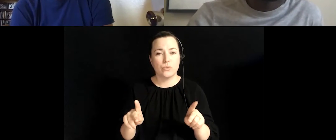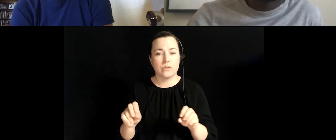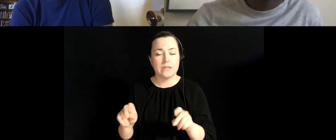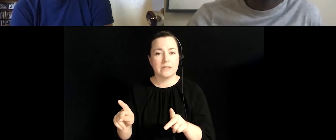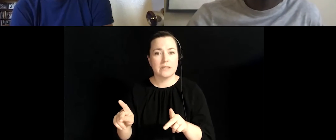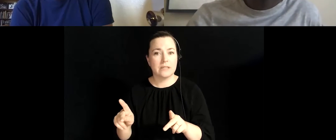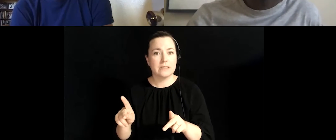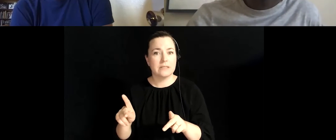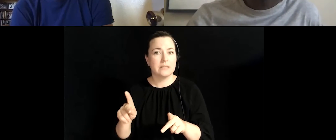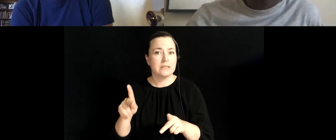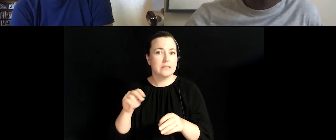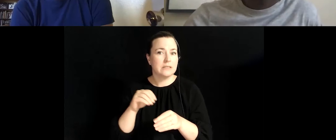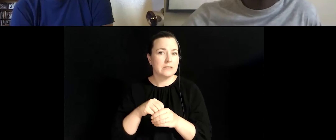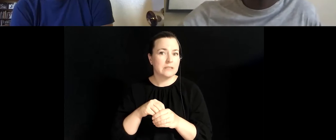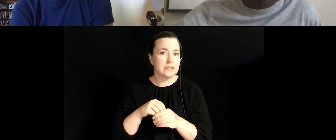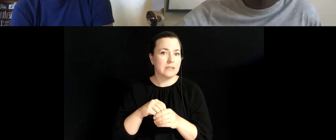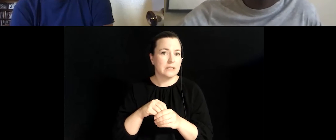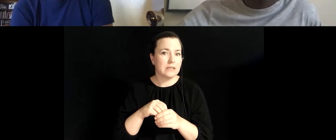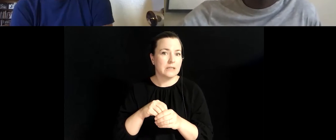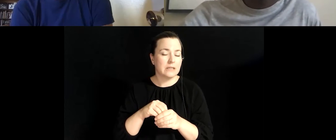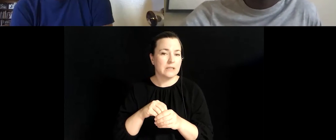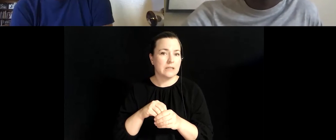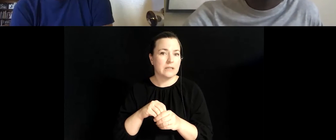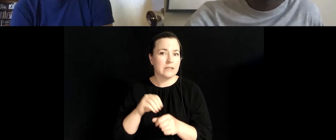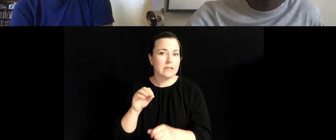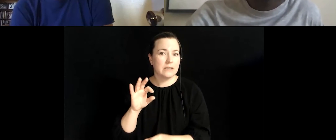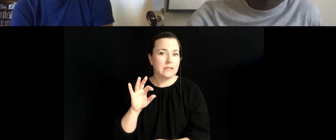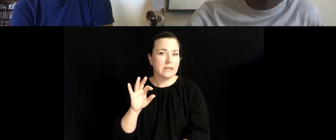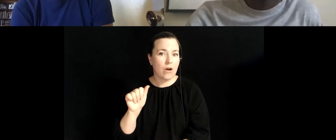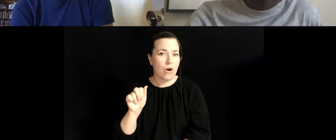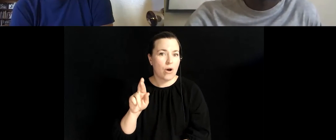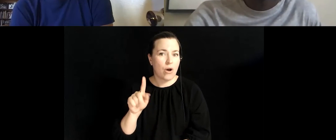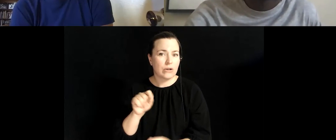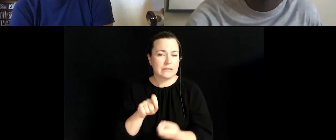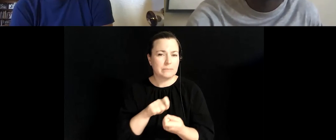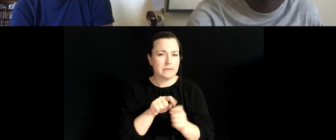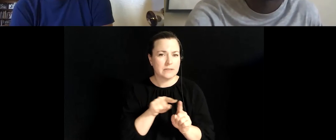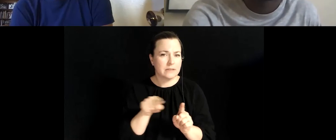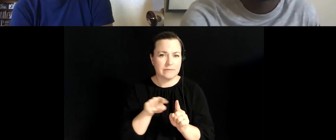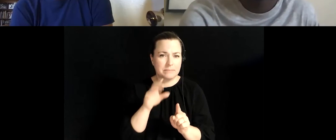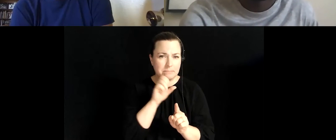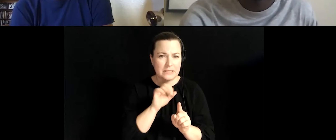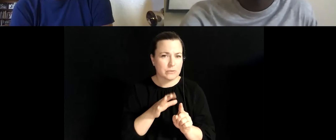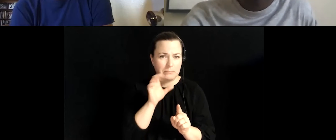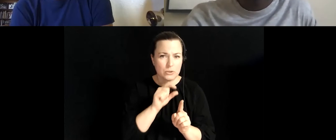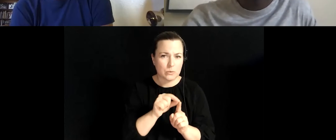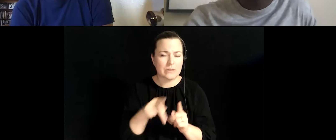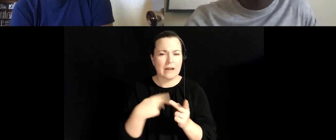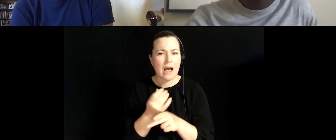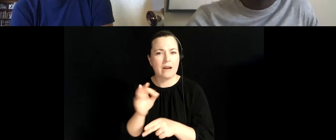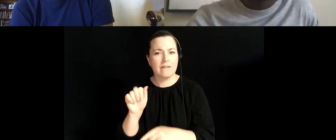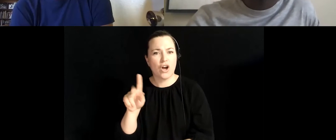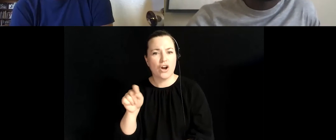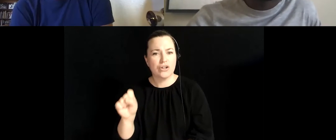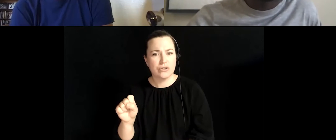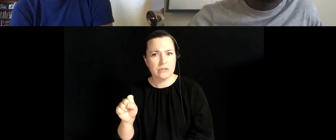of arts, and we have people from different minorities working, and and we try to